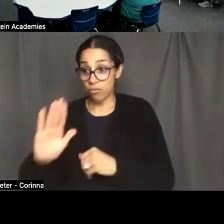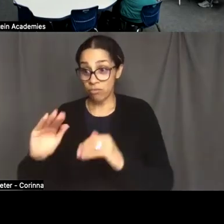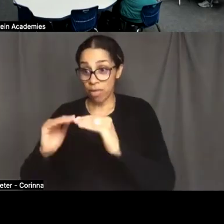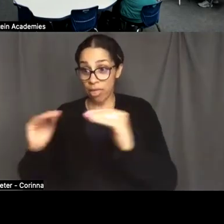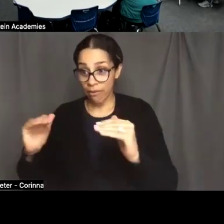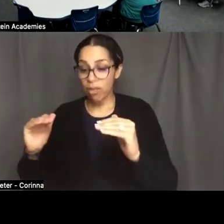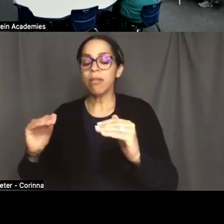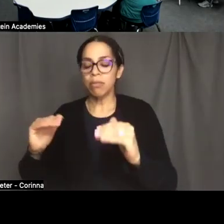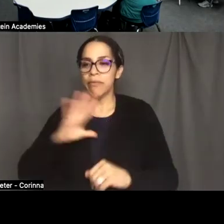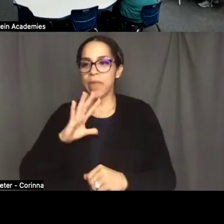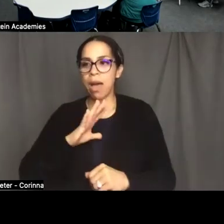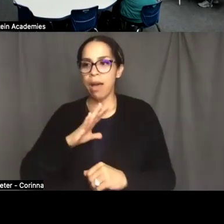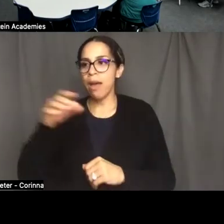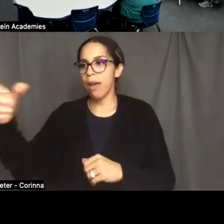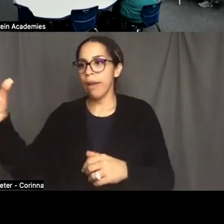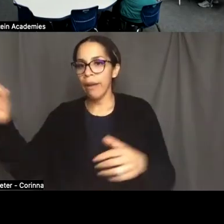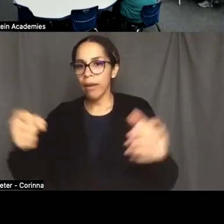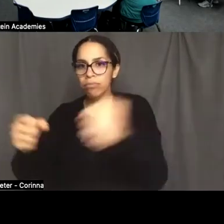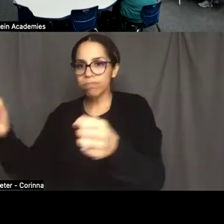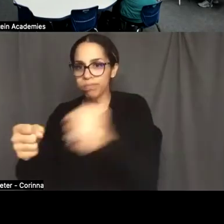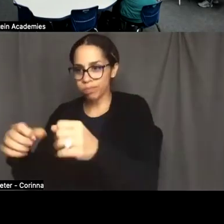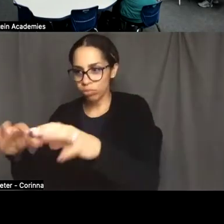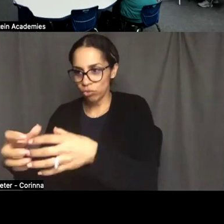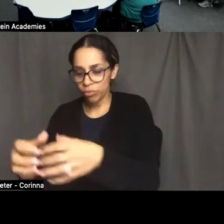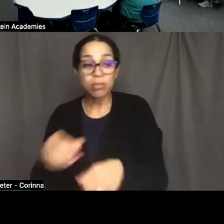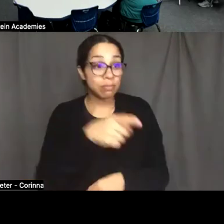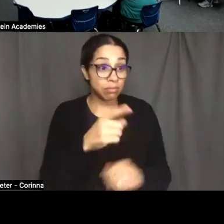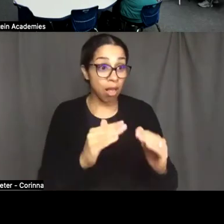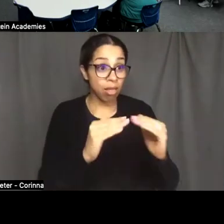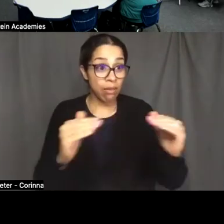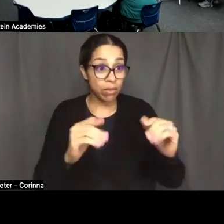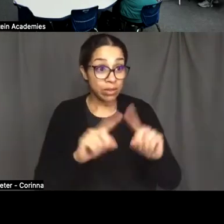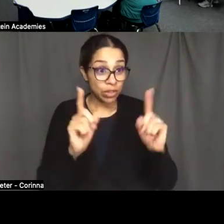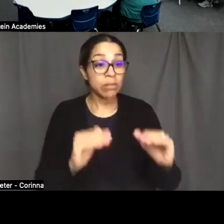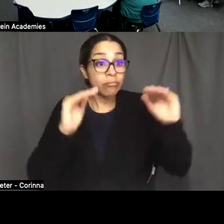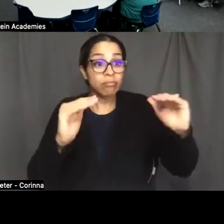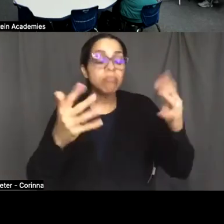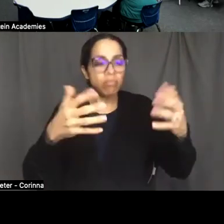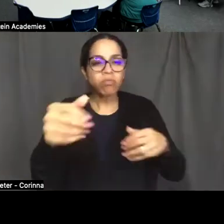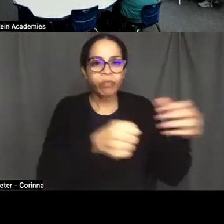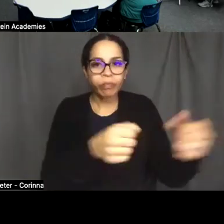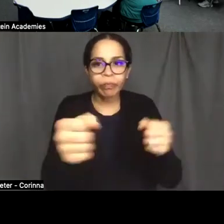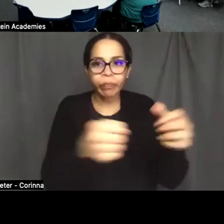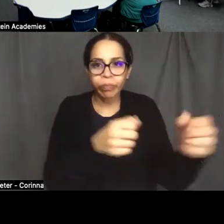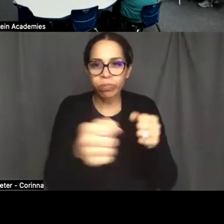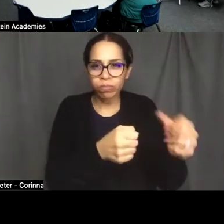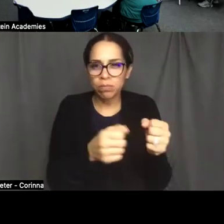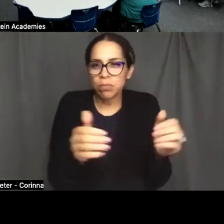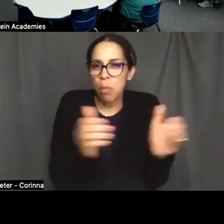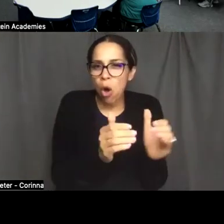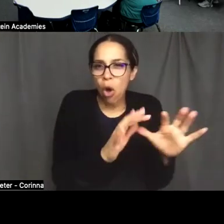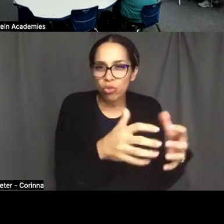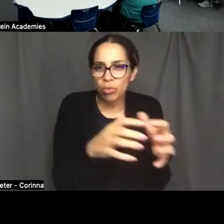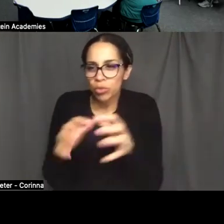that is kind of at the same level. And it's a small group, and small group instruction is generally more effective than teaching the whole